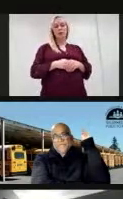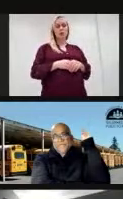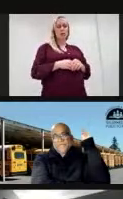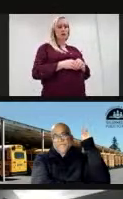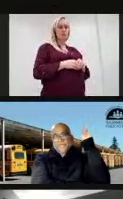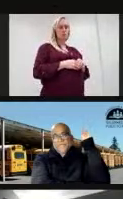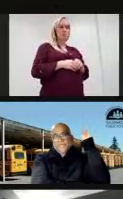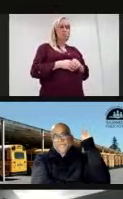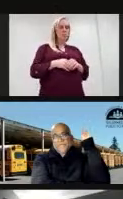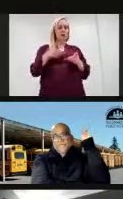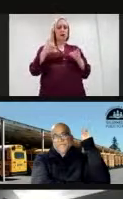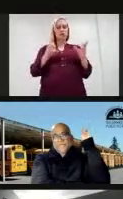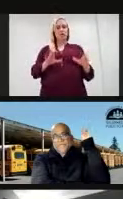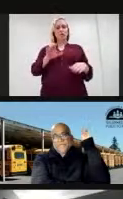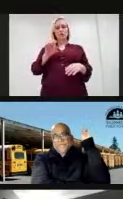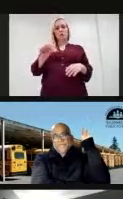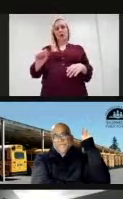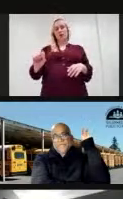Director Salazar?